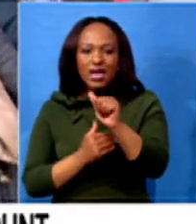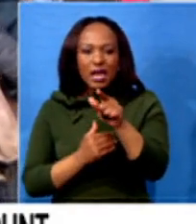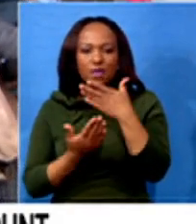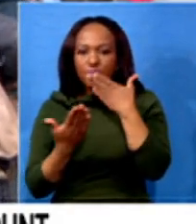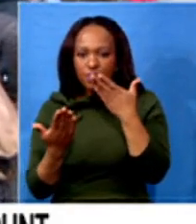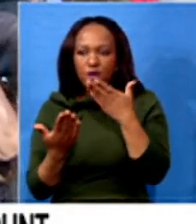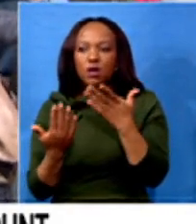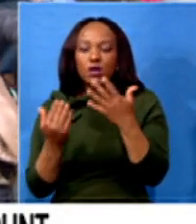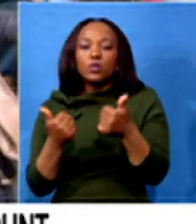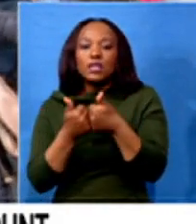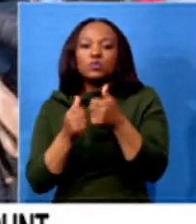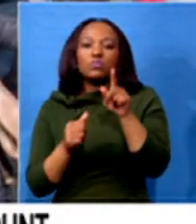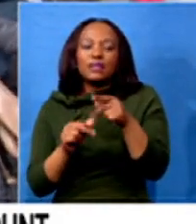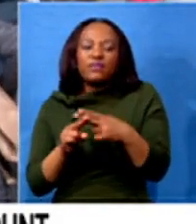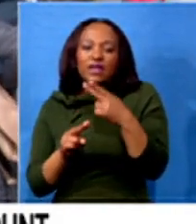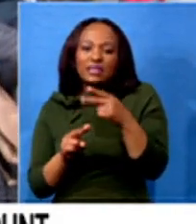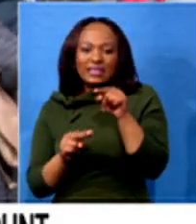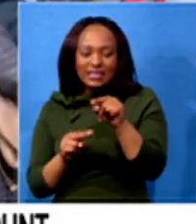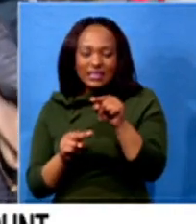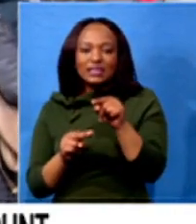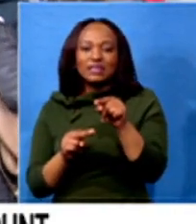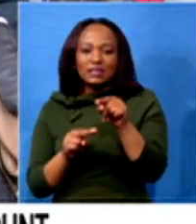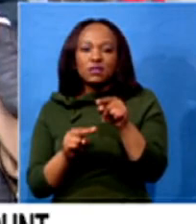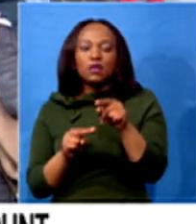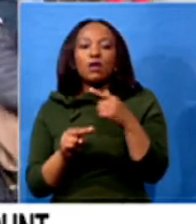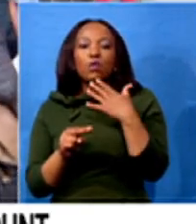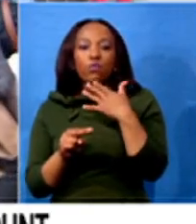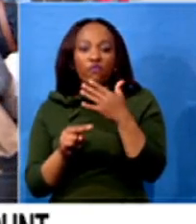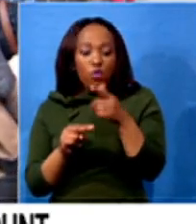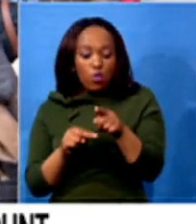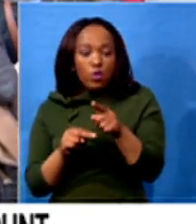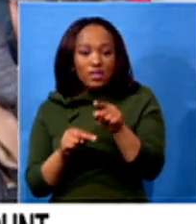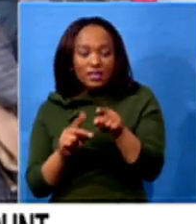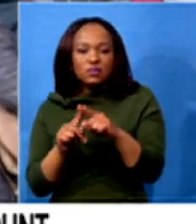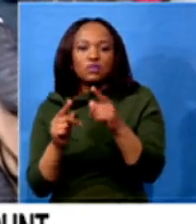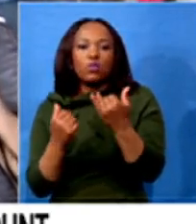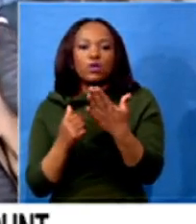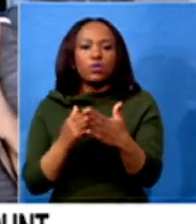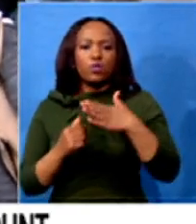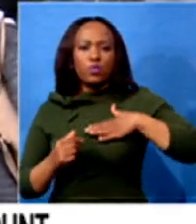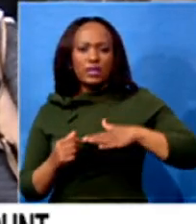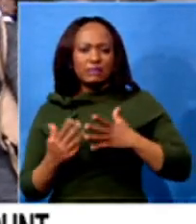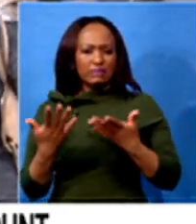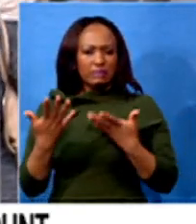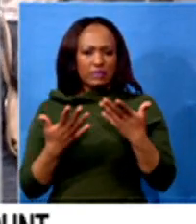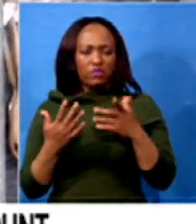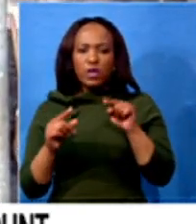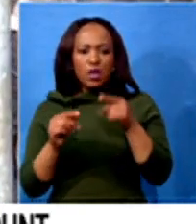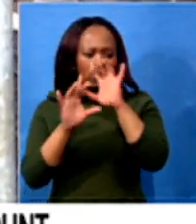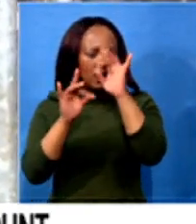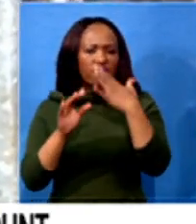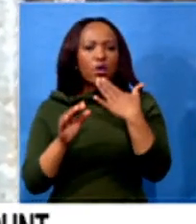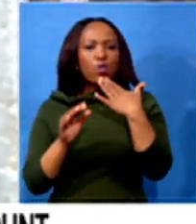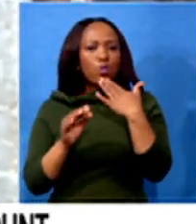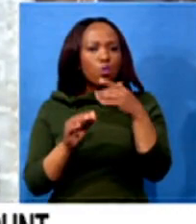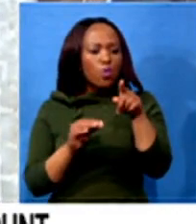to finalize with regards to the AG, because we're going to be found wanting if we can't clarify as to whose number